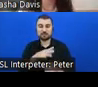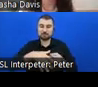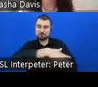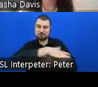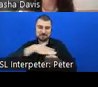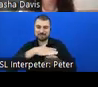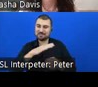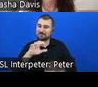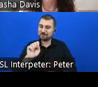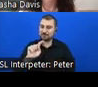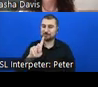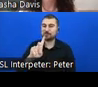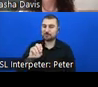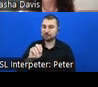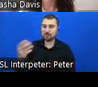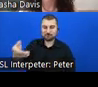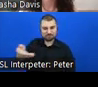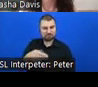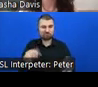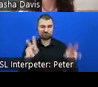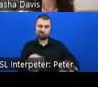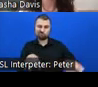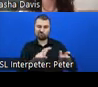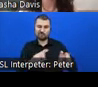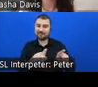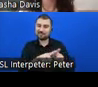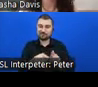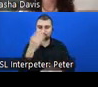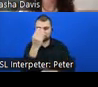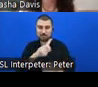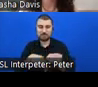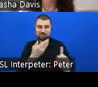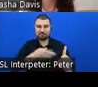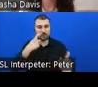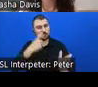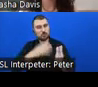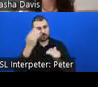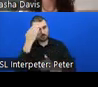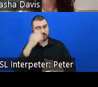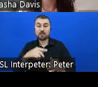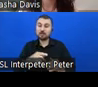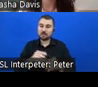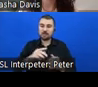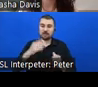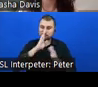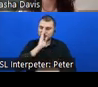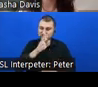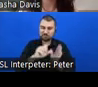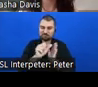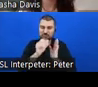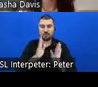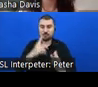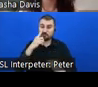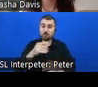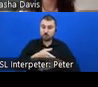his studio, and tell you about what he was known for, which he was known as a direct carver in wood, although he also worked